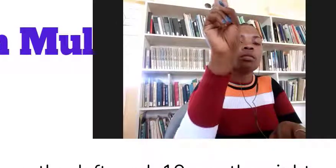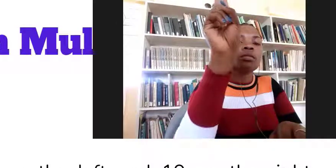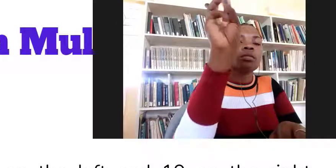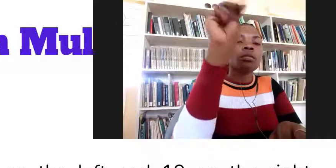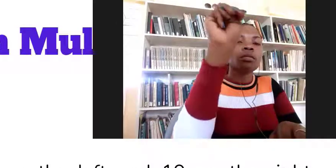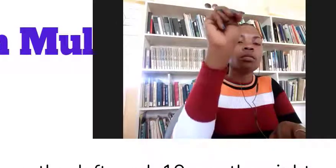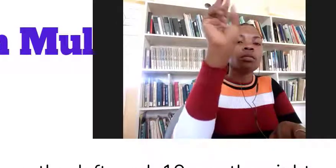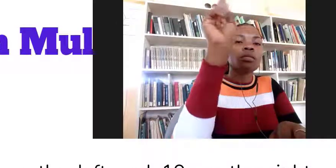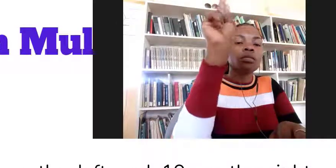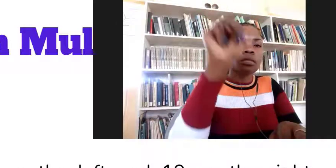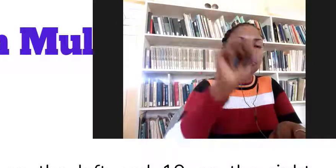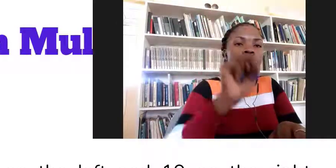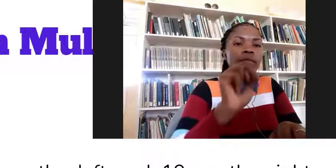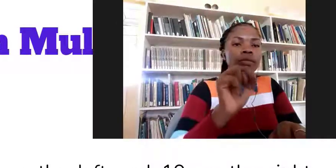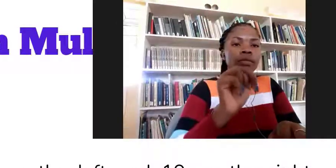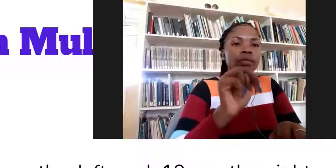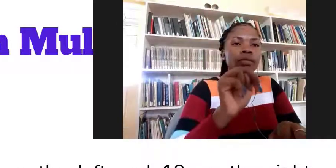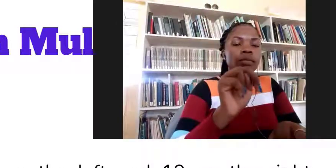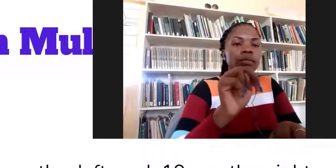right column.